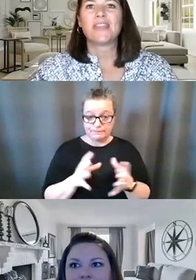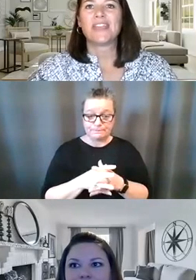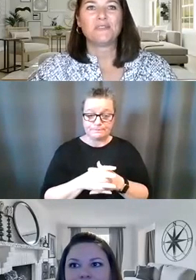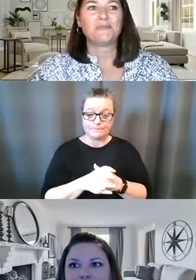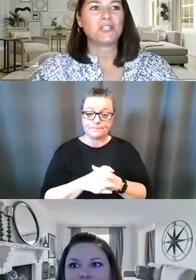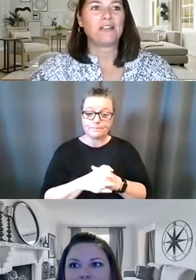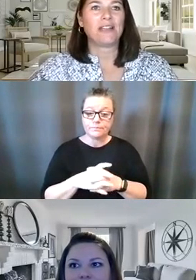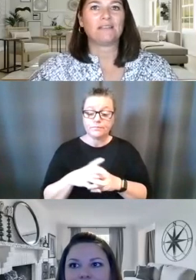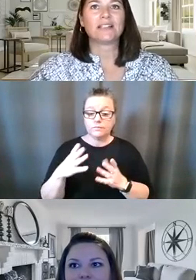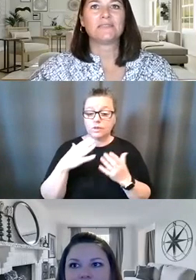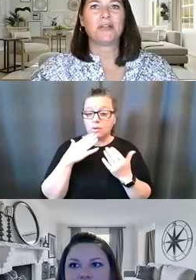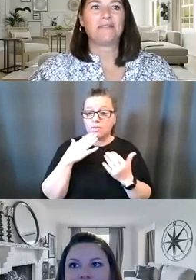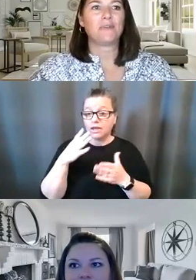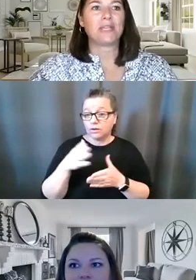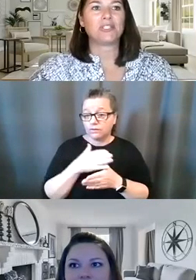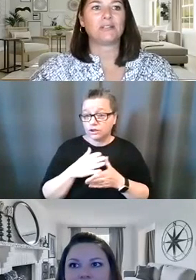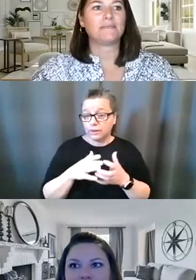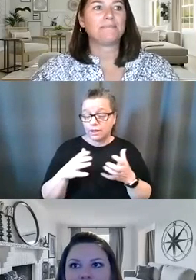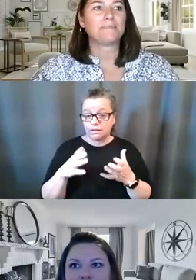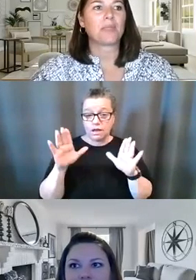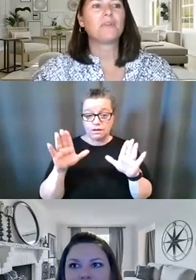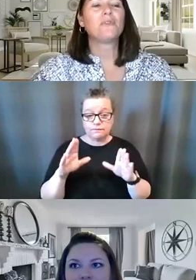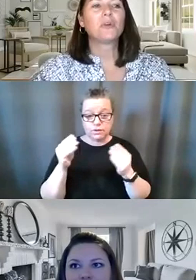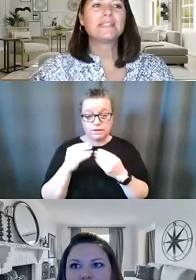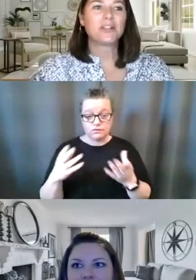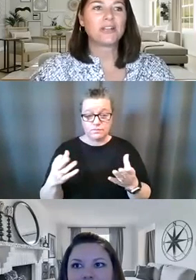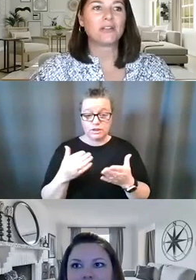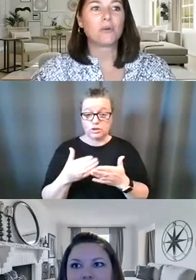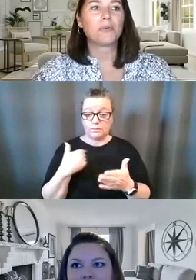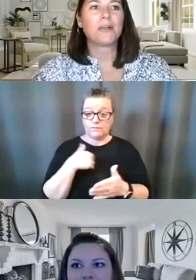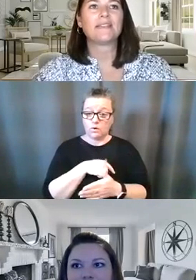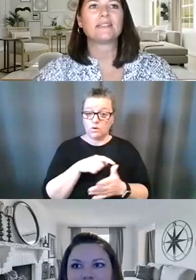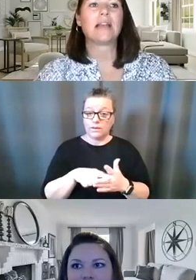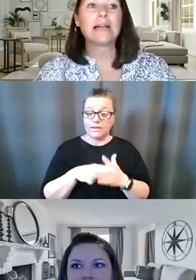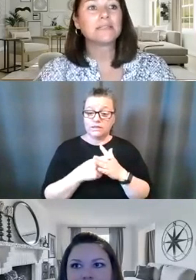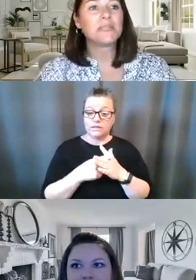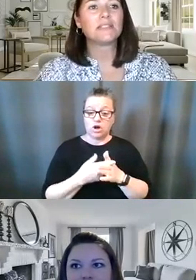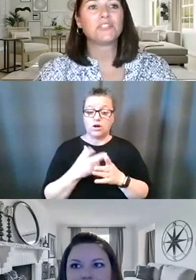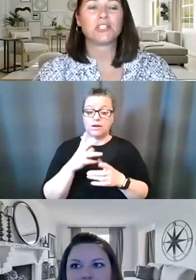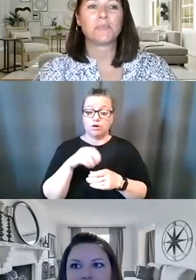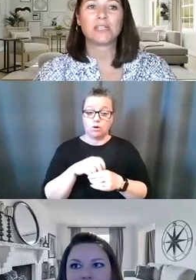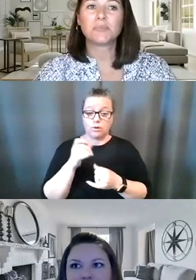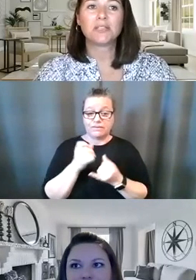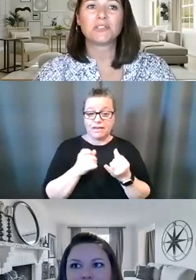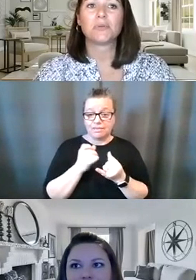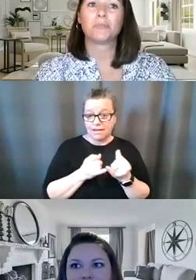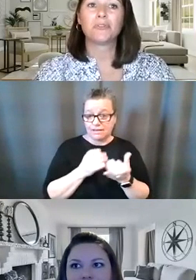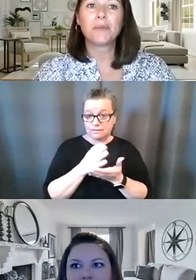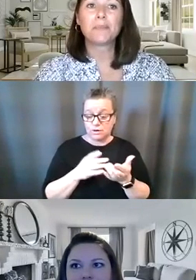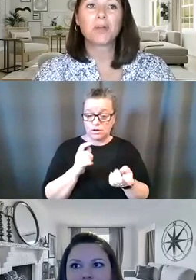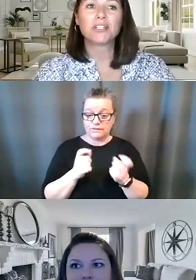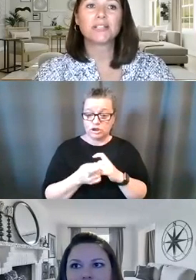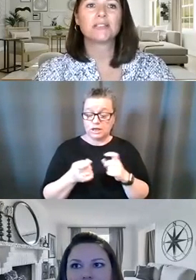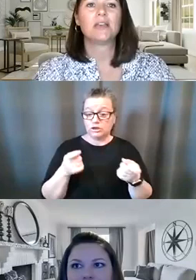So thank you for sharing lots of great information. Before we started incorporating this last piece of change management into our